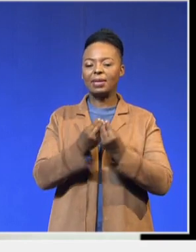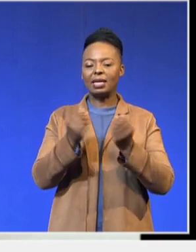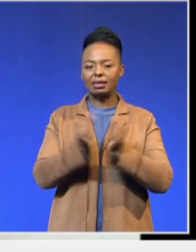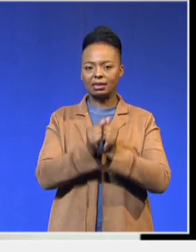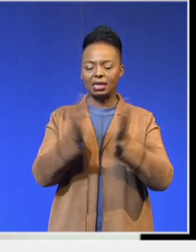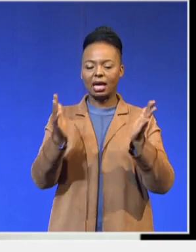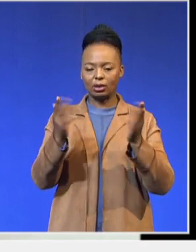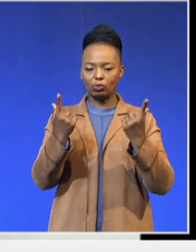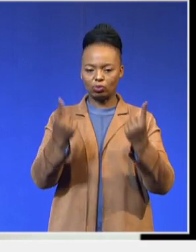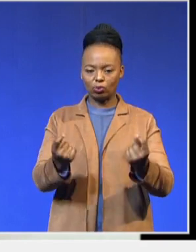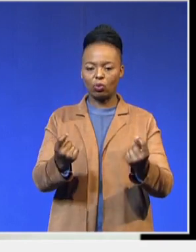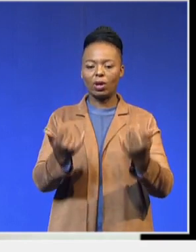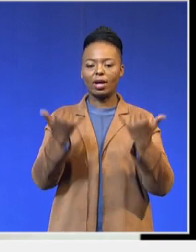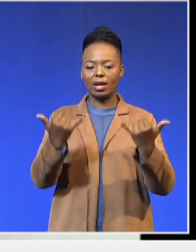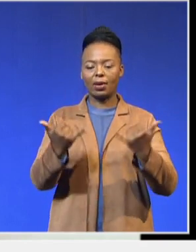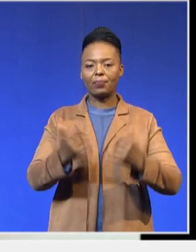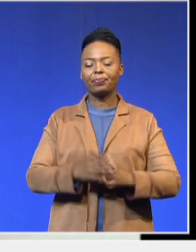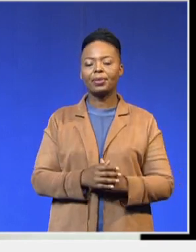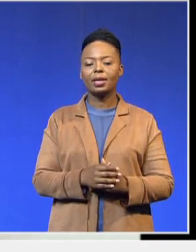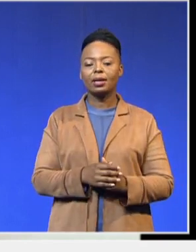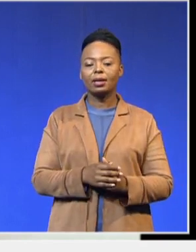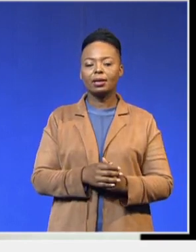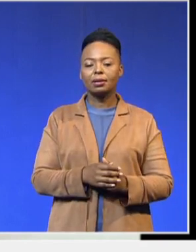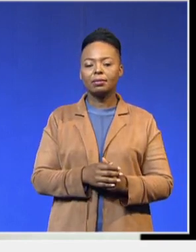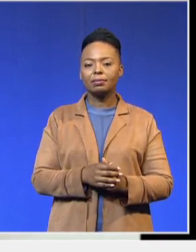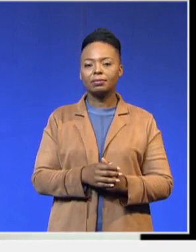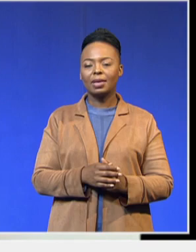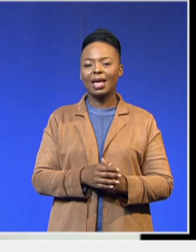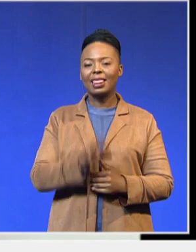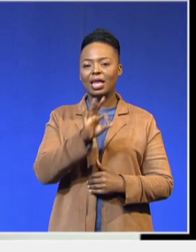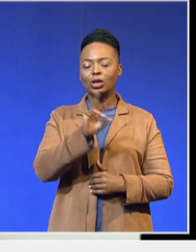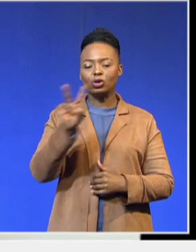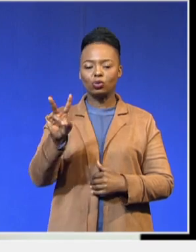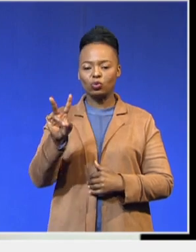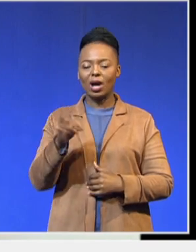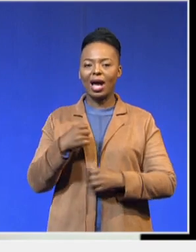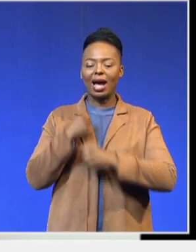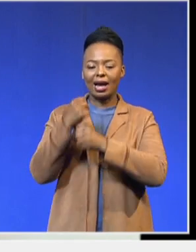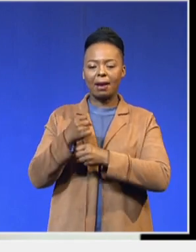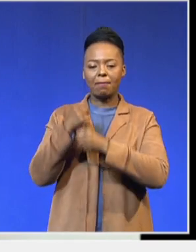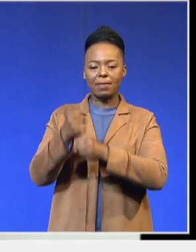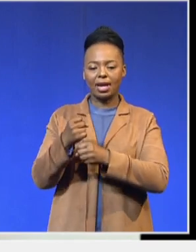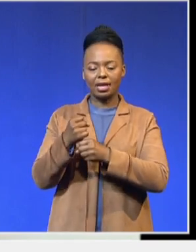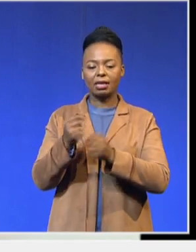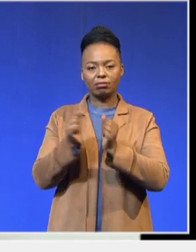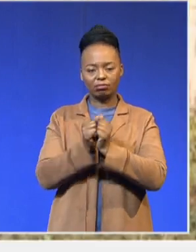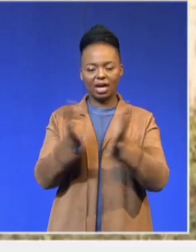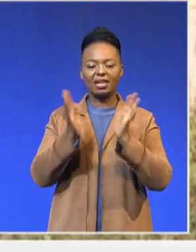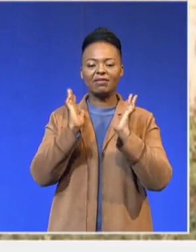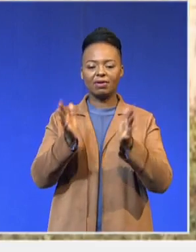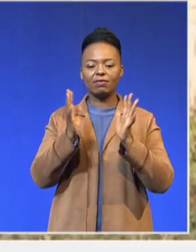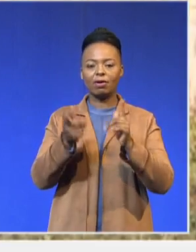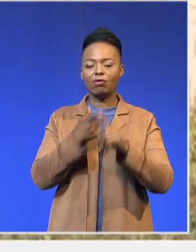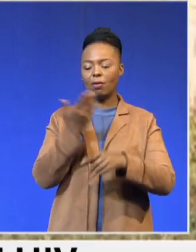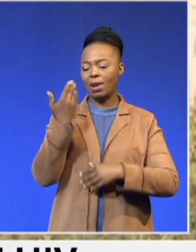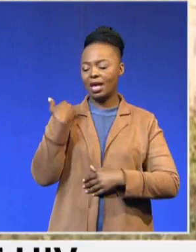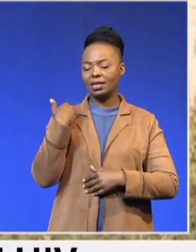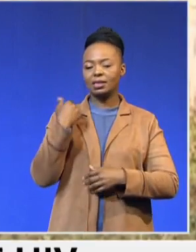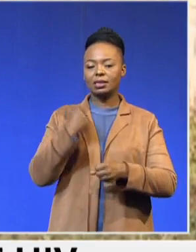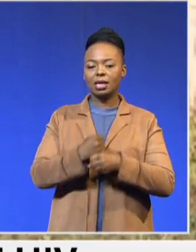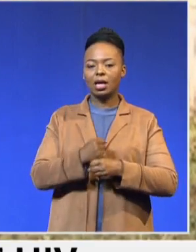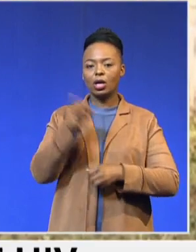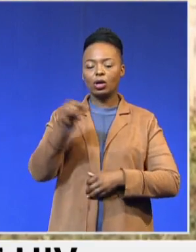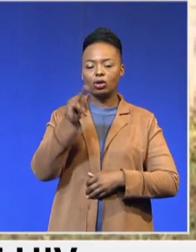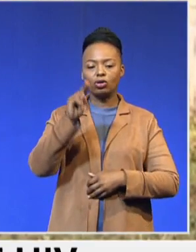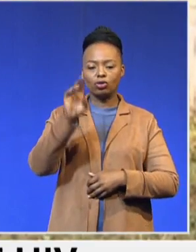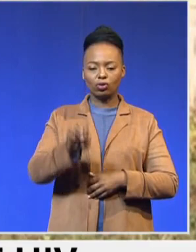done. Up to so far, a total of 32 campaigns were conducted since June last year. The department